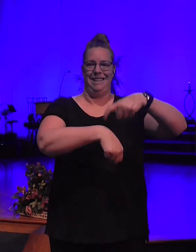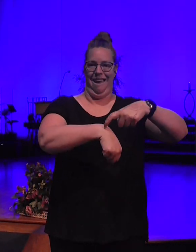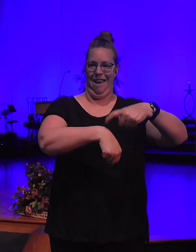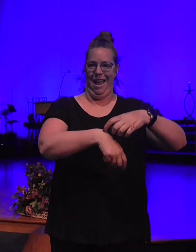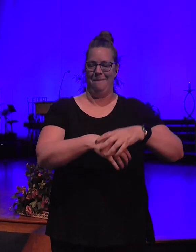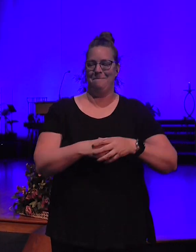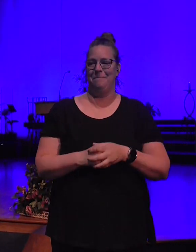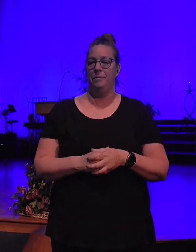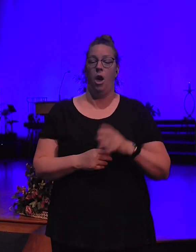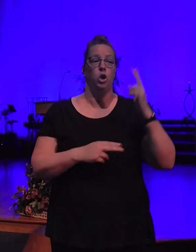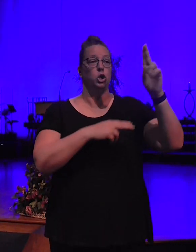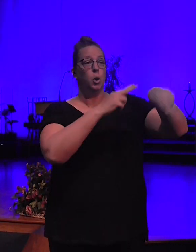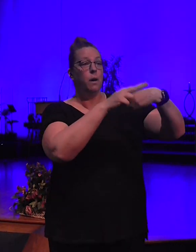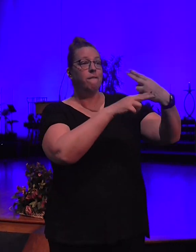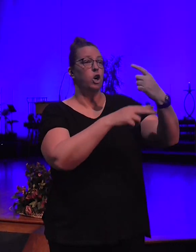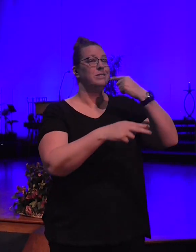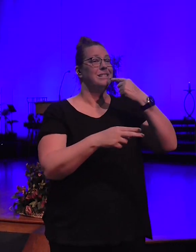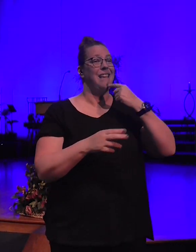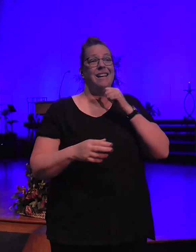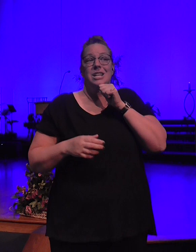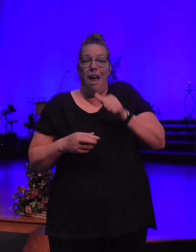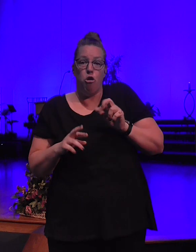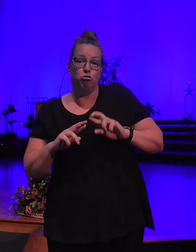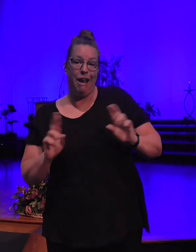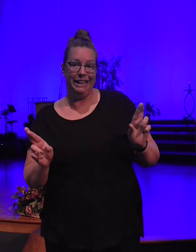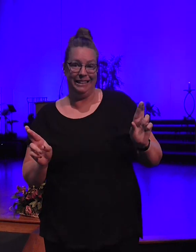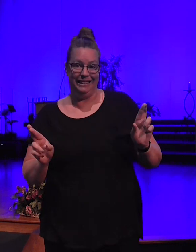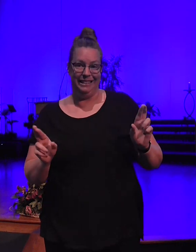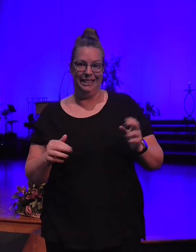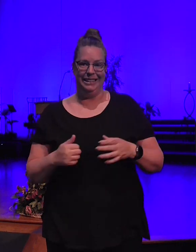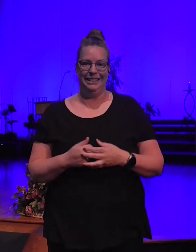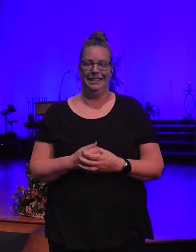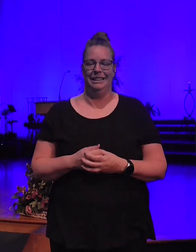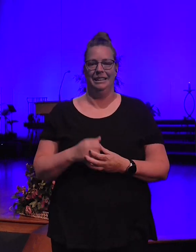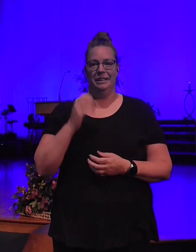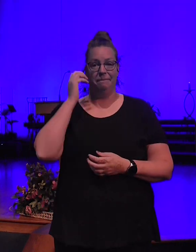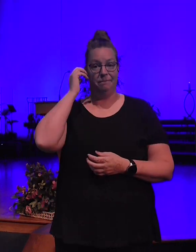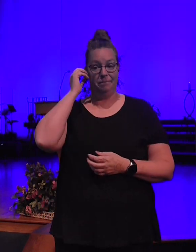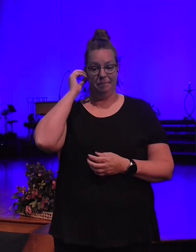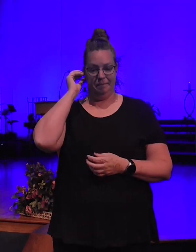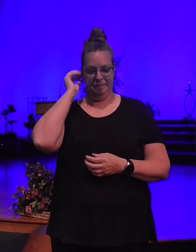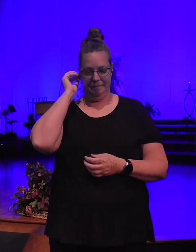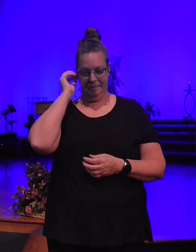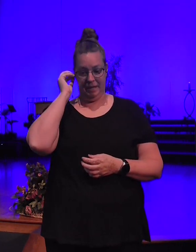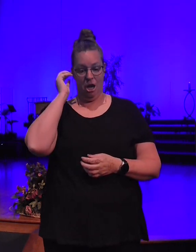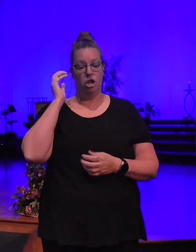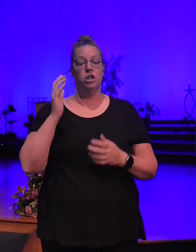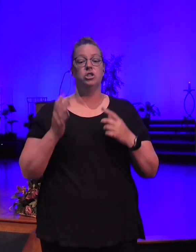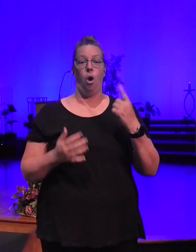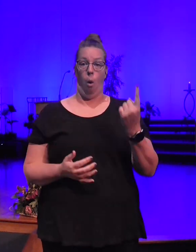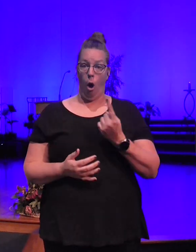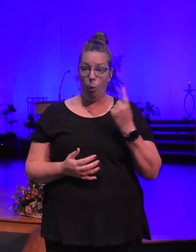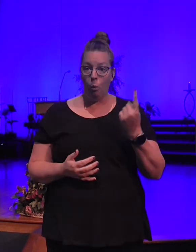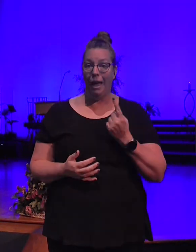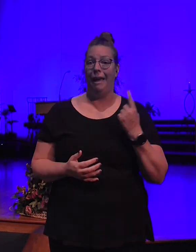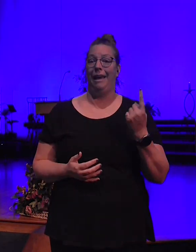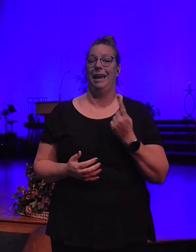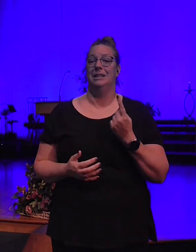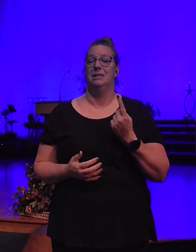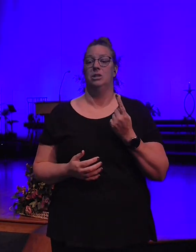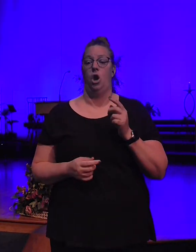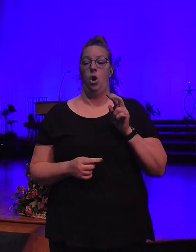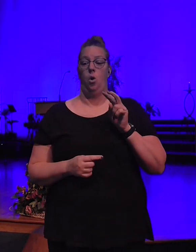the universe is saying you're not quite ready for whatever this is. So always when you're looking